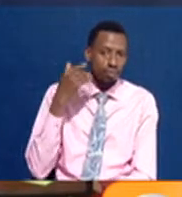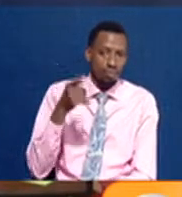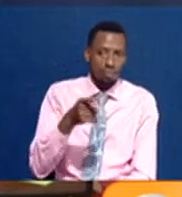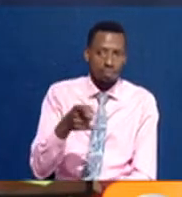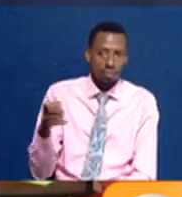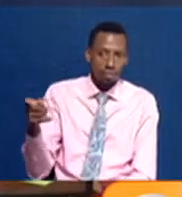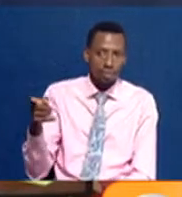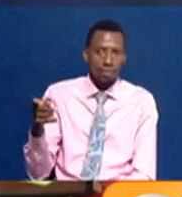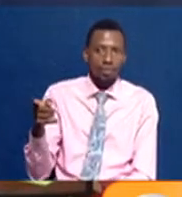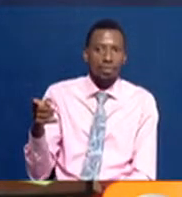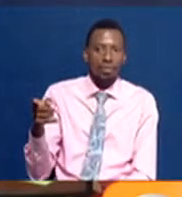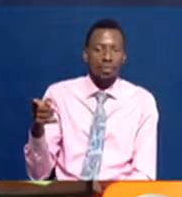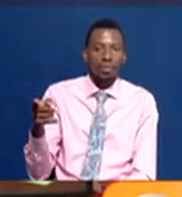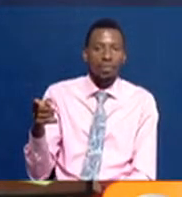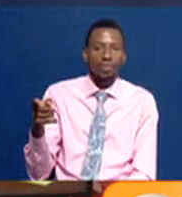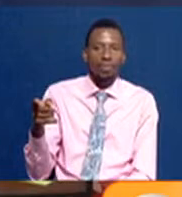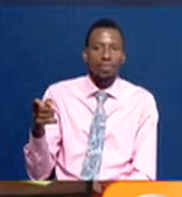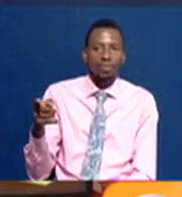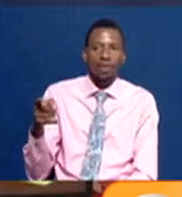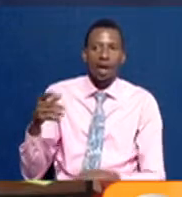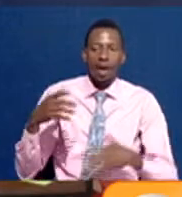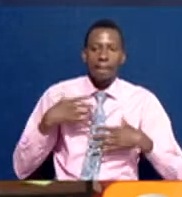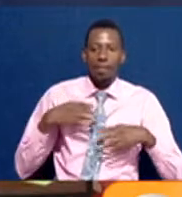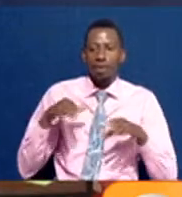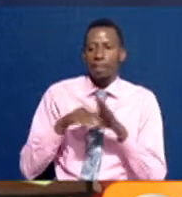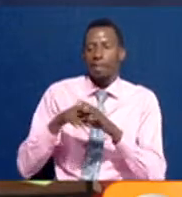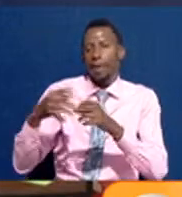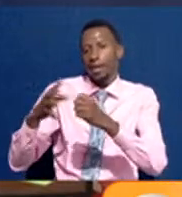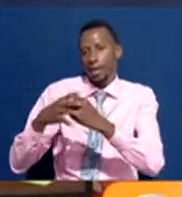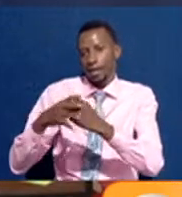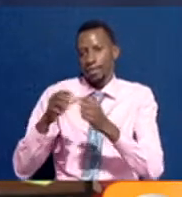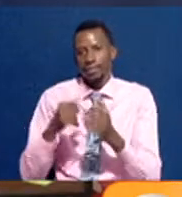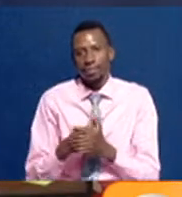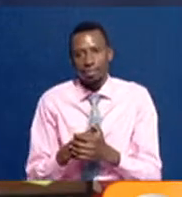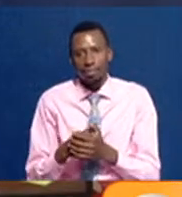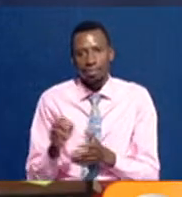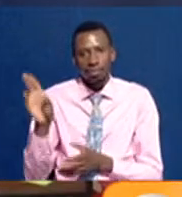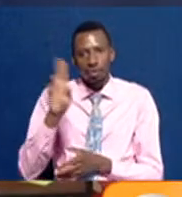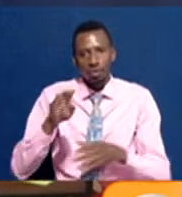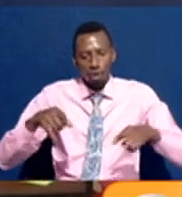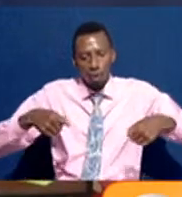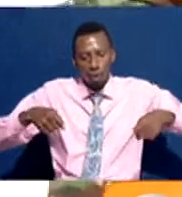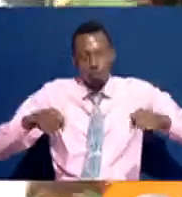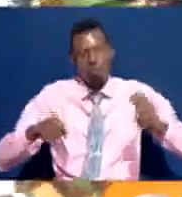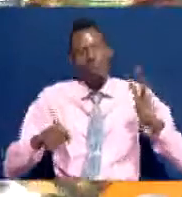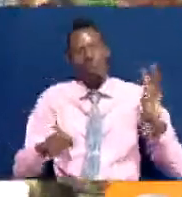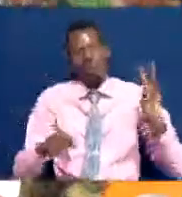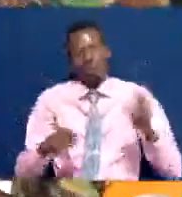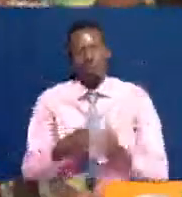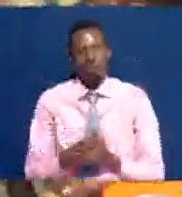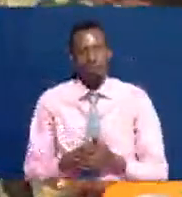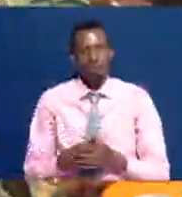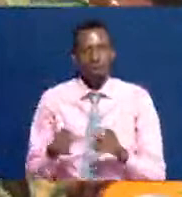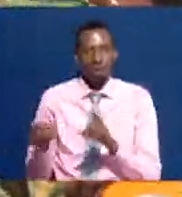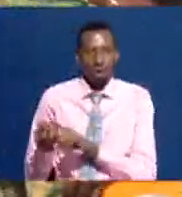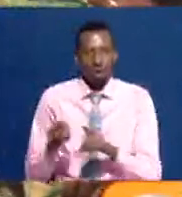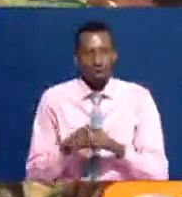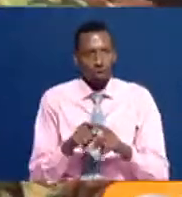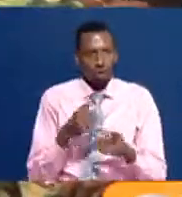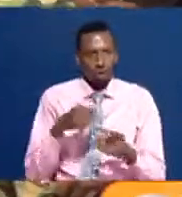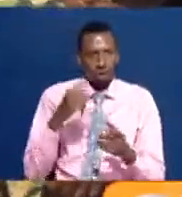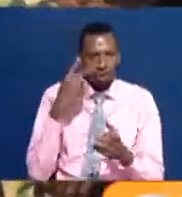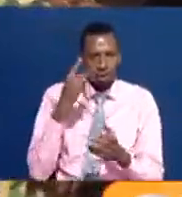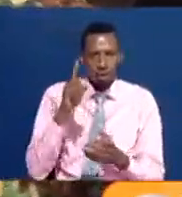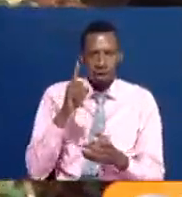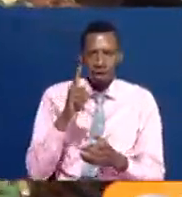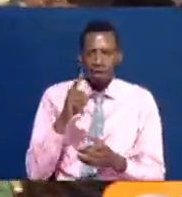ni wezi a total of 9, wezi 9, wakitumia pikipiki 3. It has also emerged that one of the